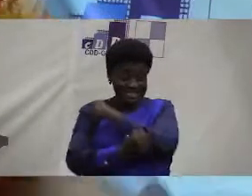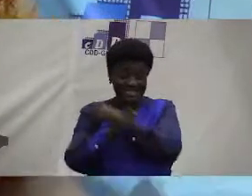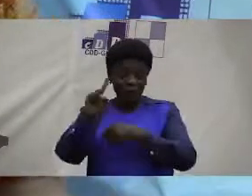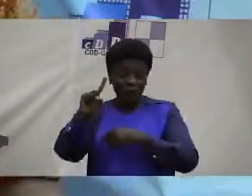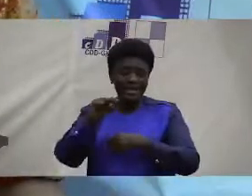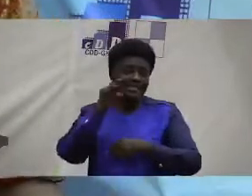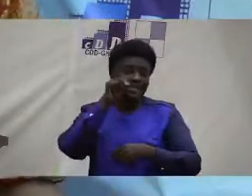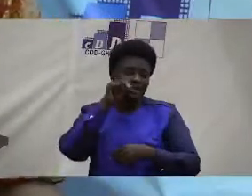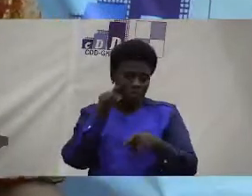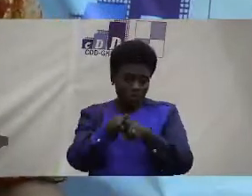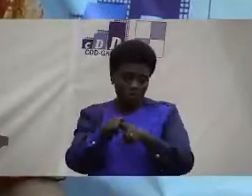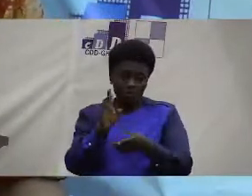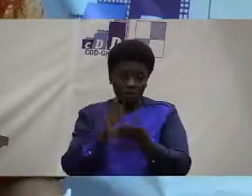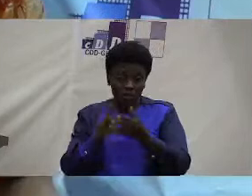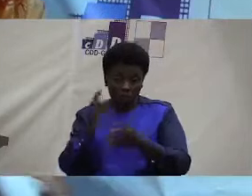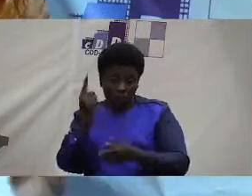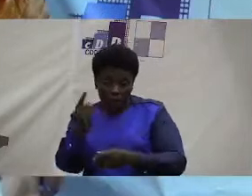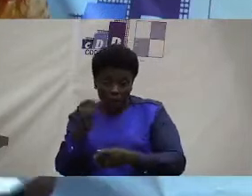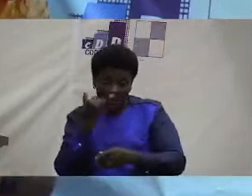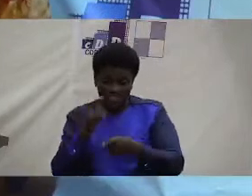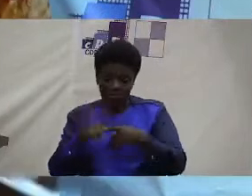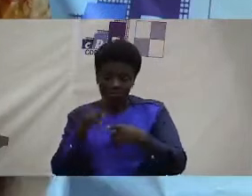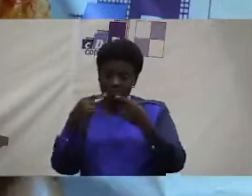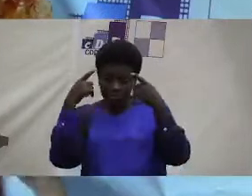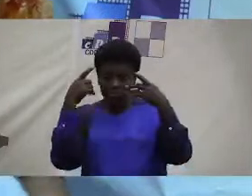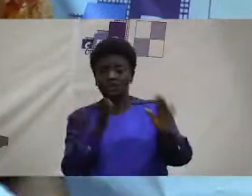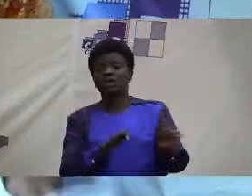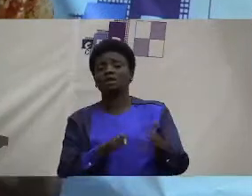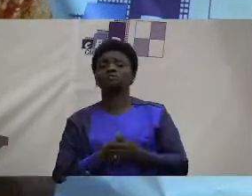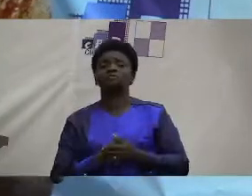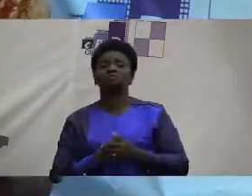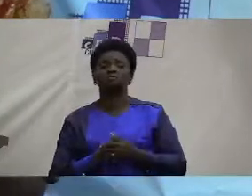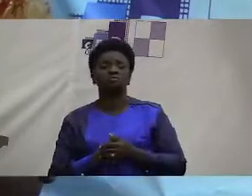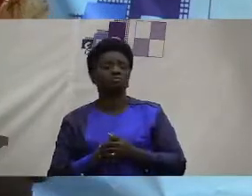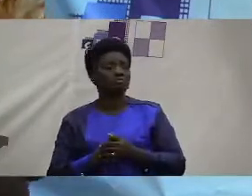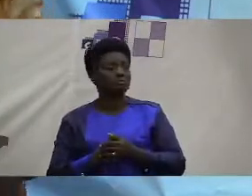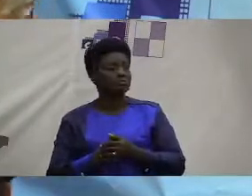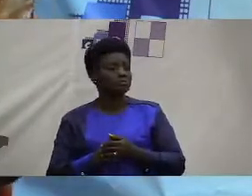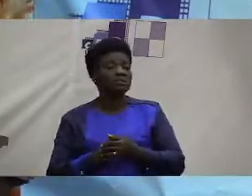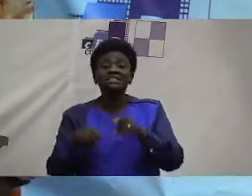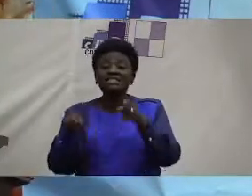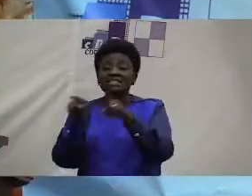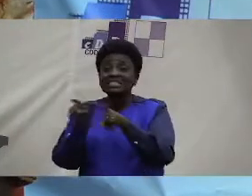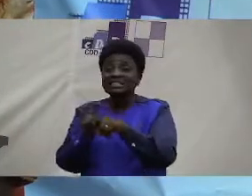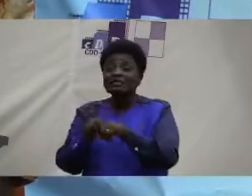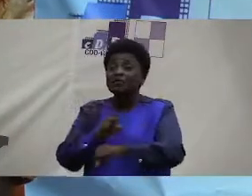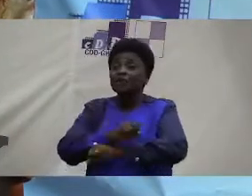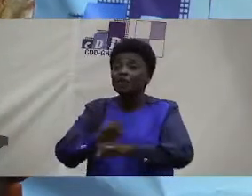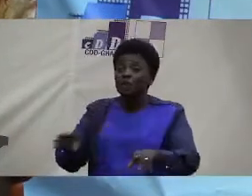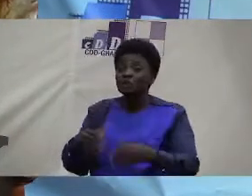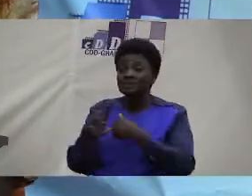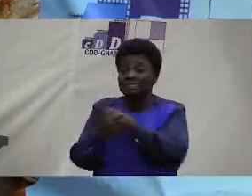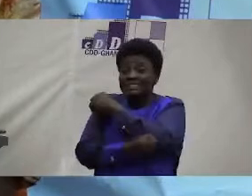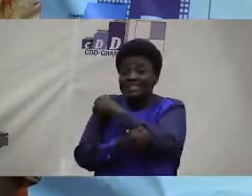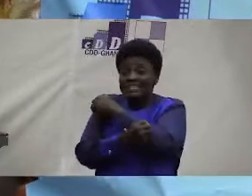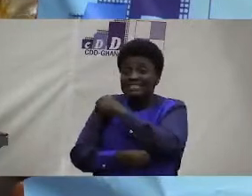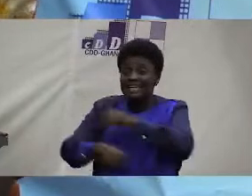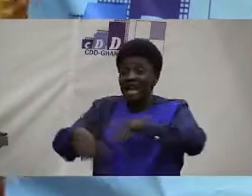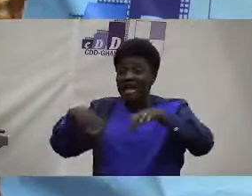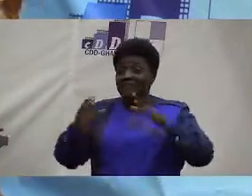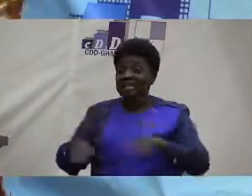Congo that was instrumentalized. Even non-state actors, armed groups like Boko